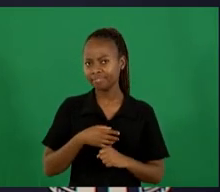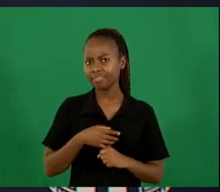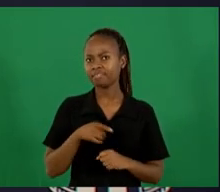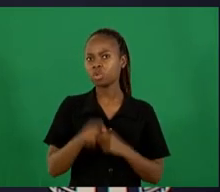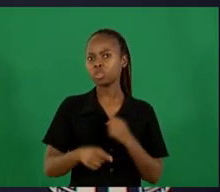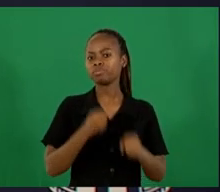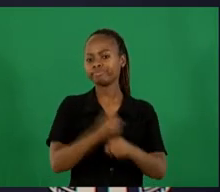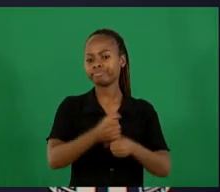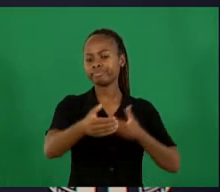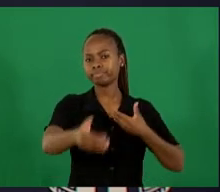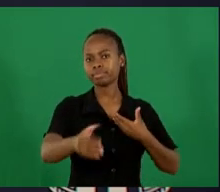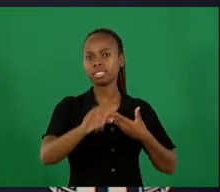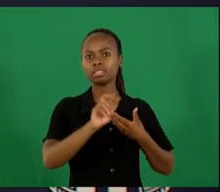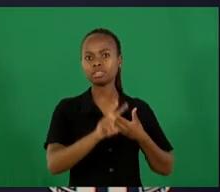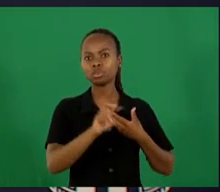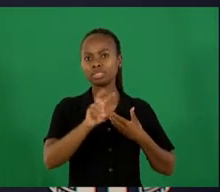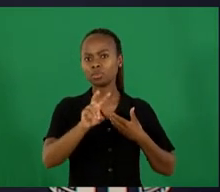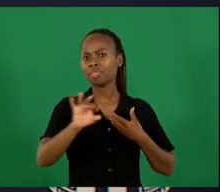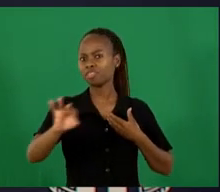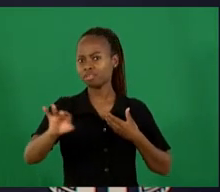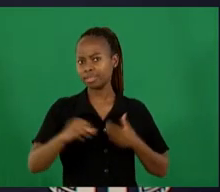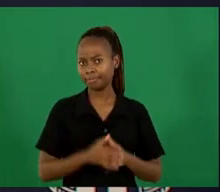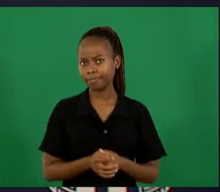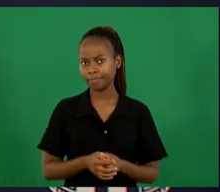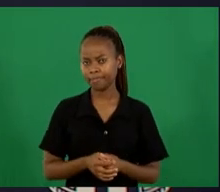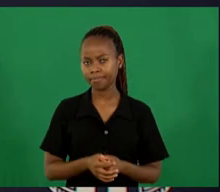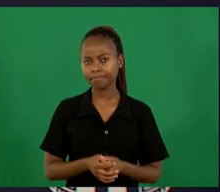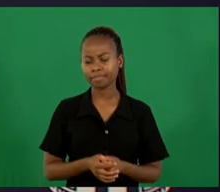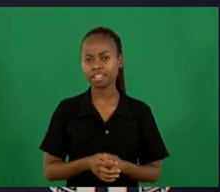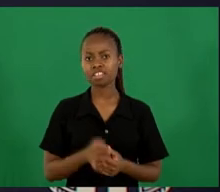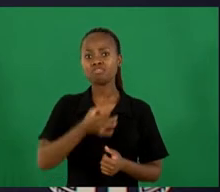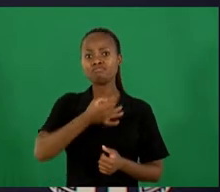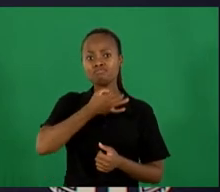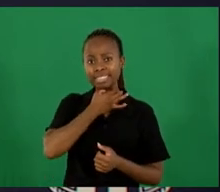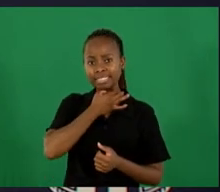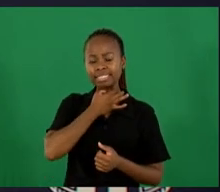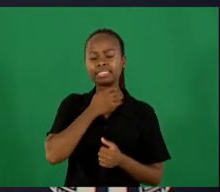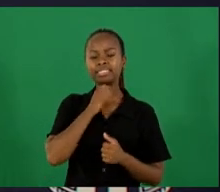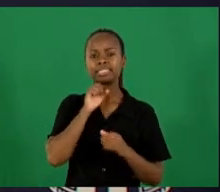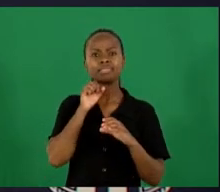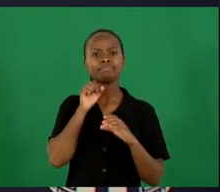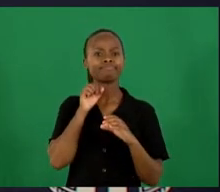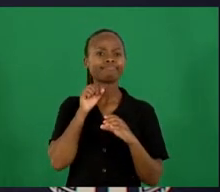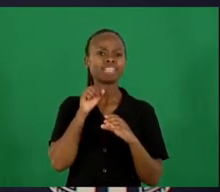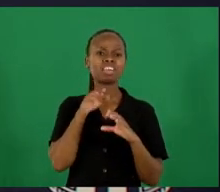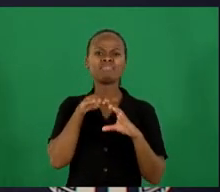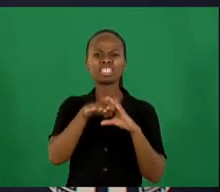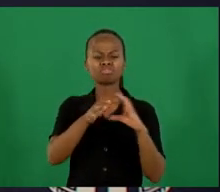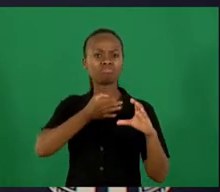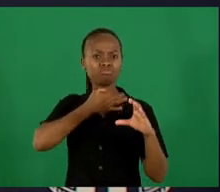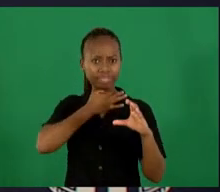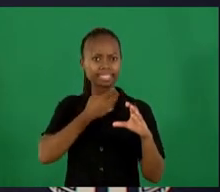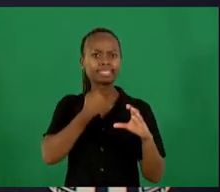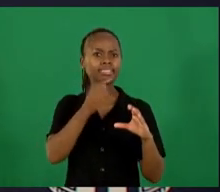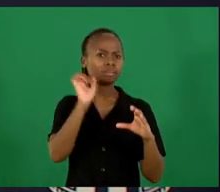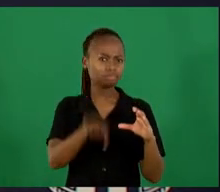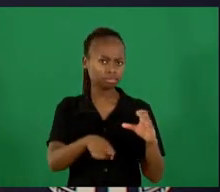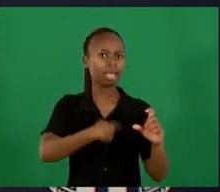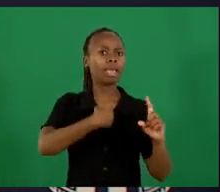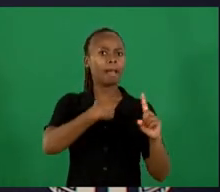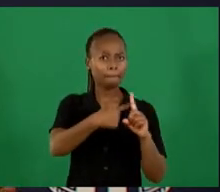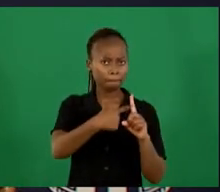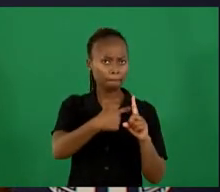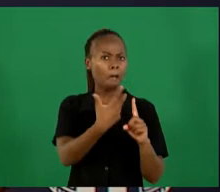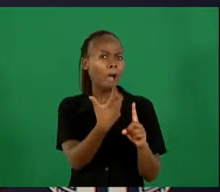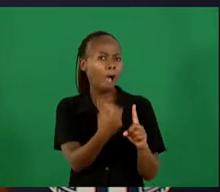of the year. Risks to the inflation, we say that they are on the upside. Yes, we say